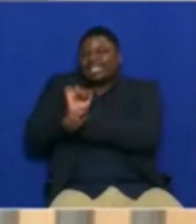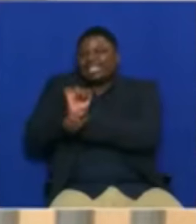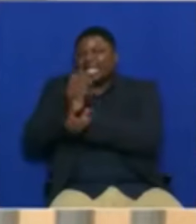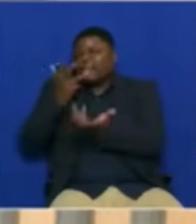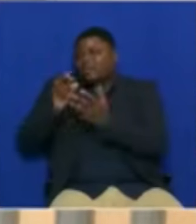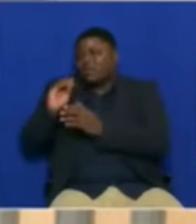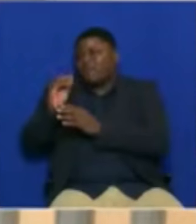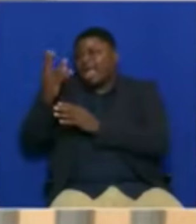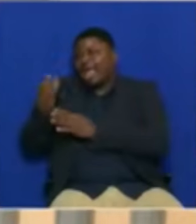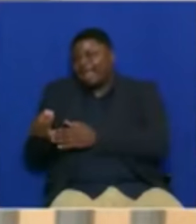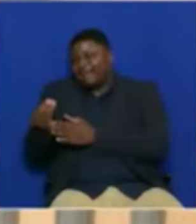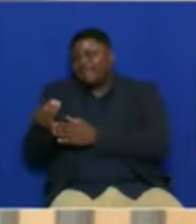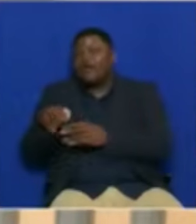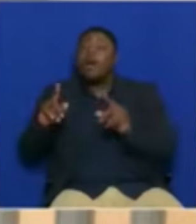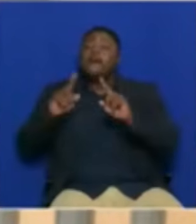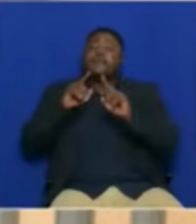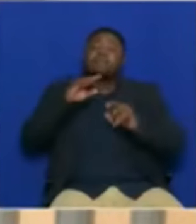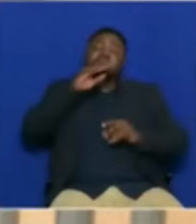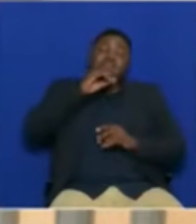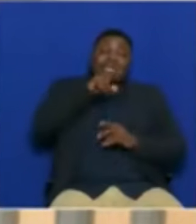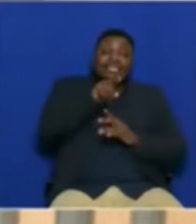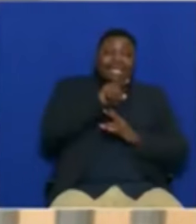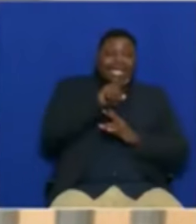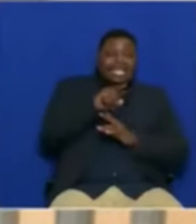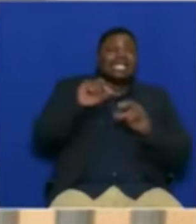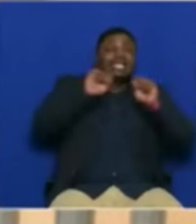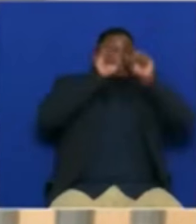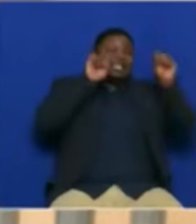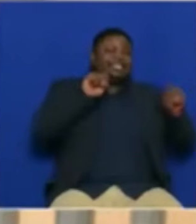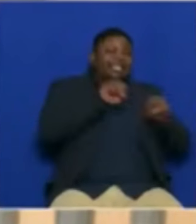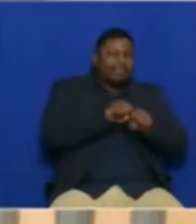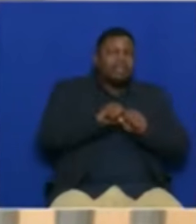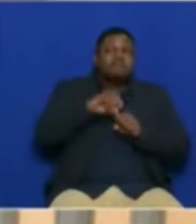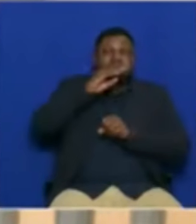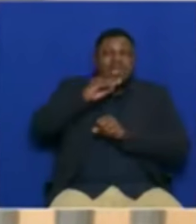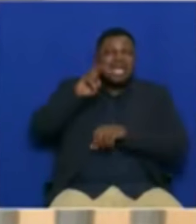the interview. So they don't want to interview